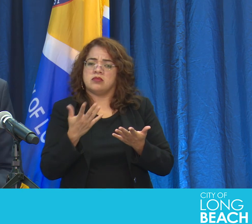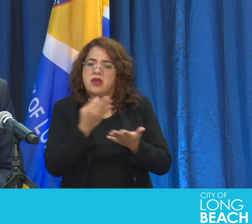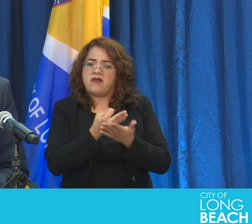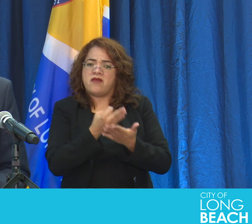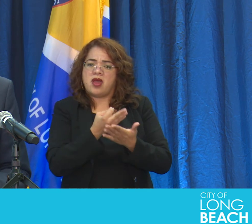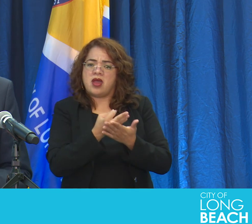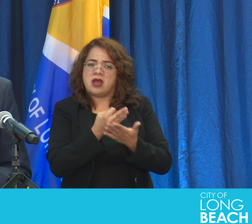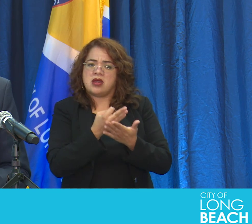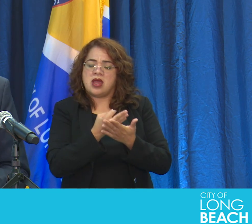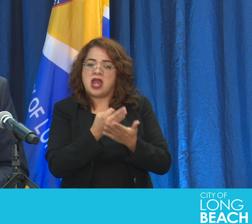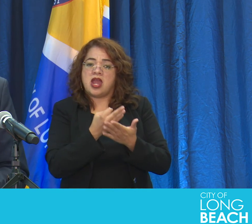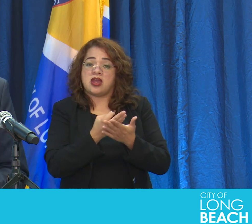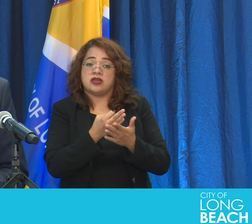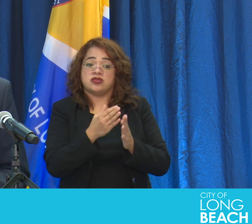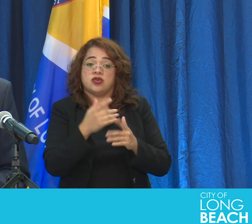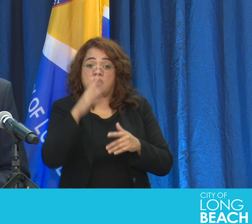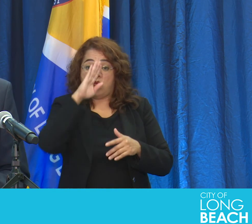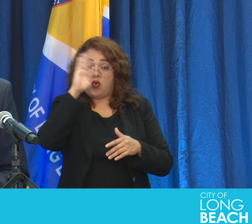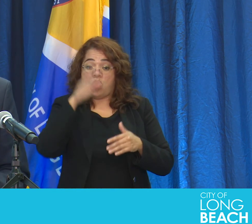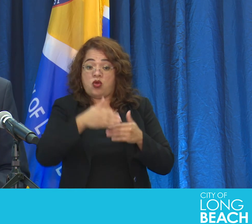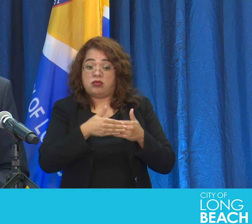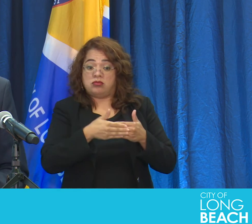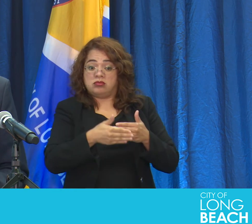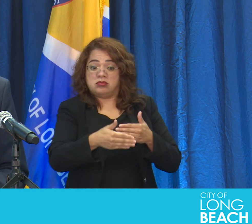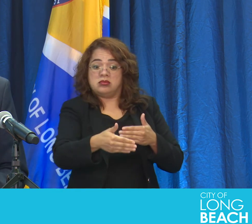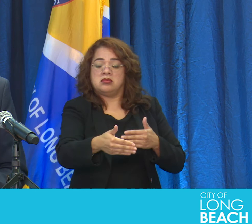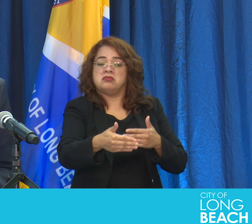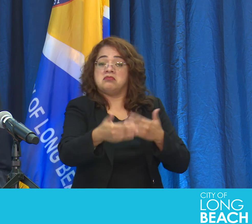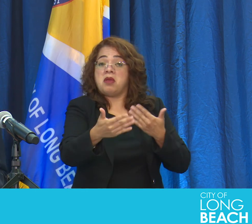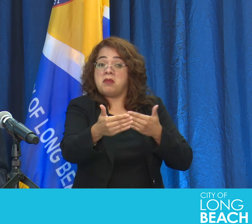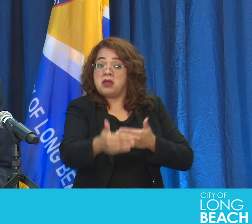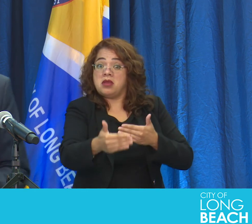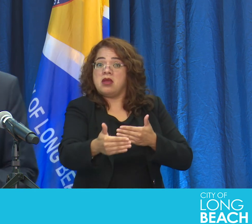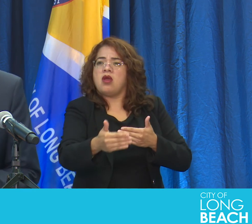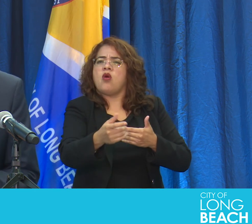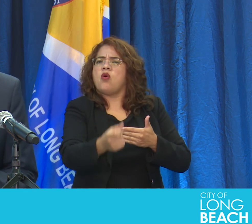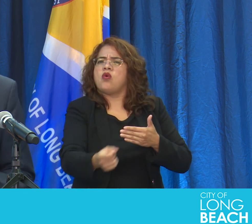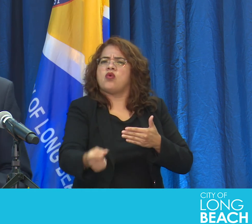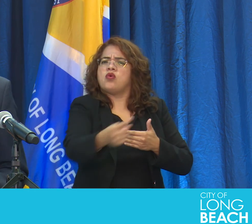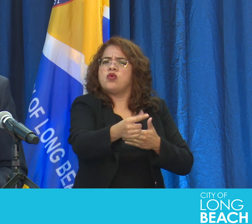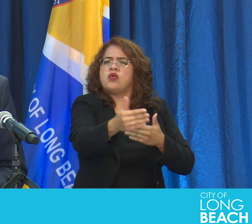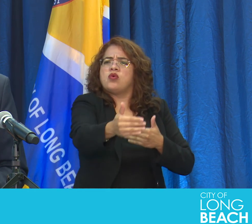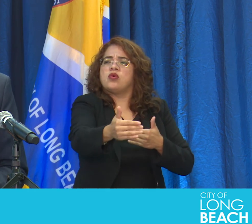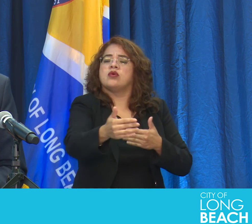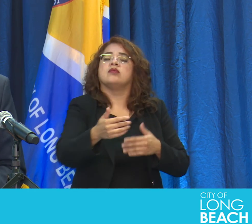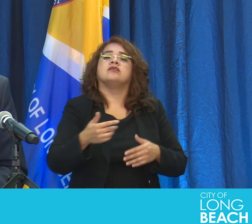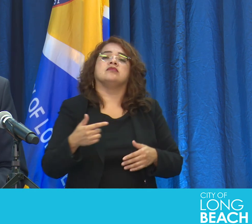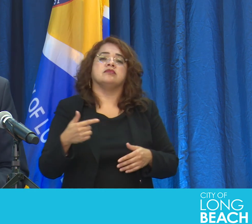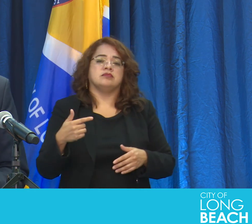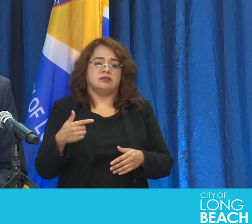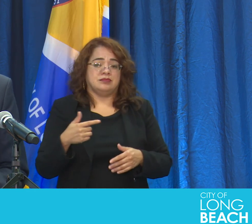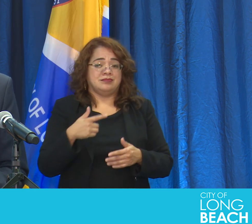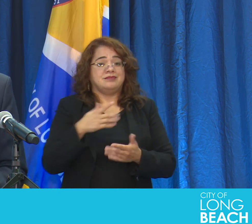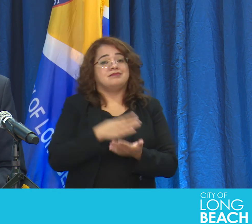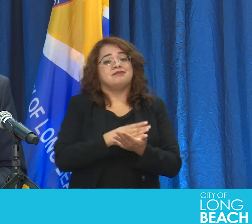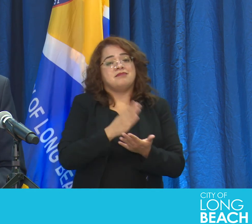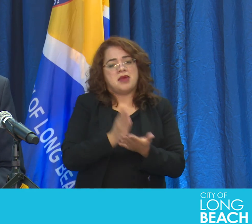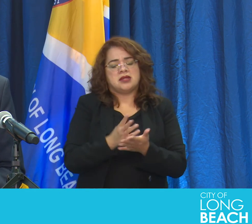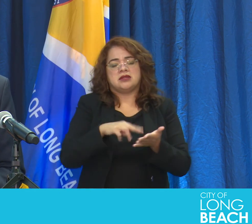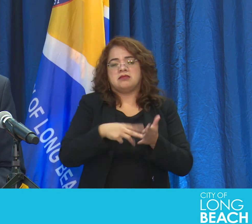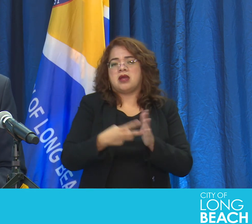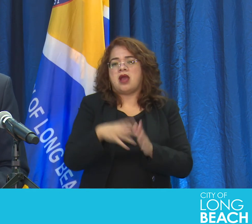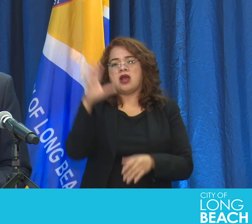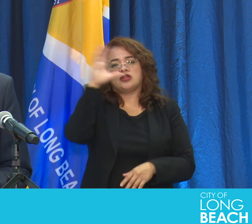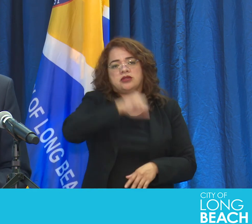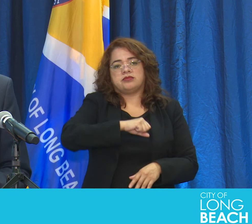financial implications last longer than, we're currently expecting? Yes, when you do budgeting, you have to make some assumptions, and we don't